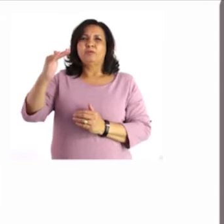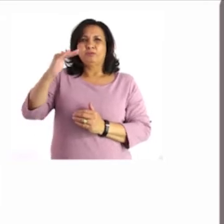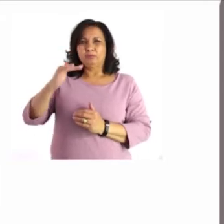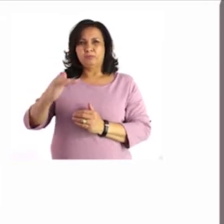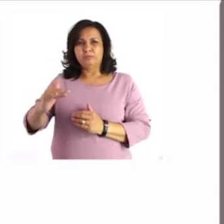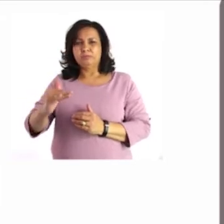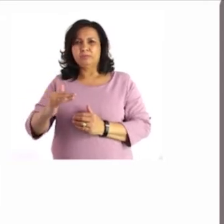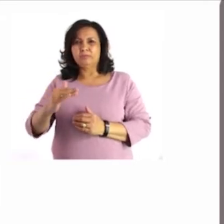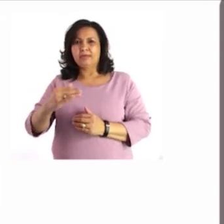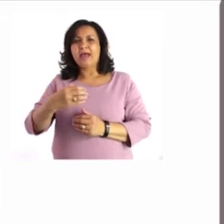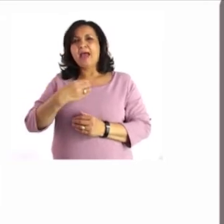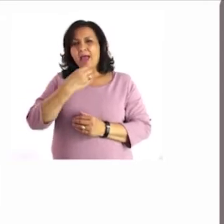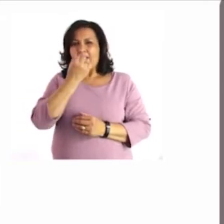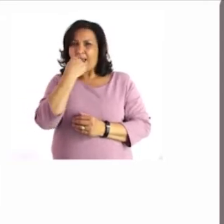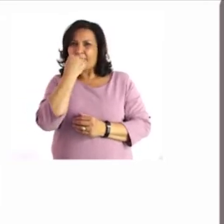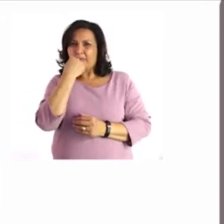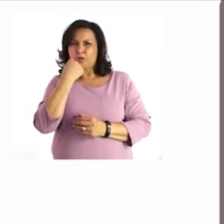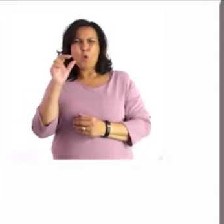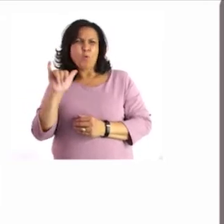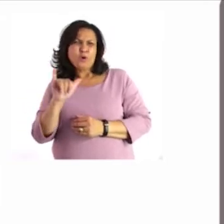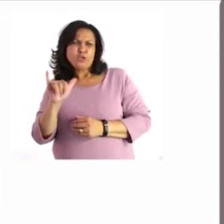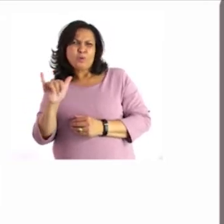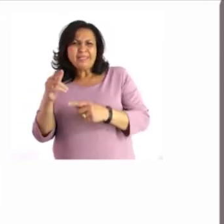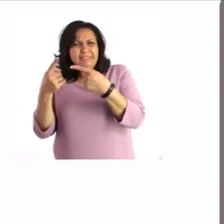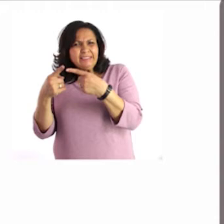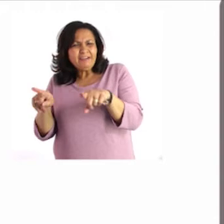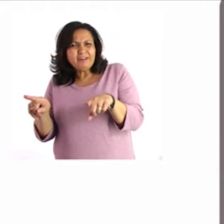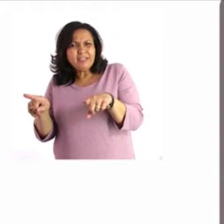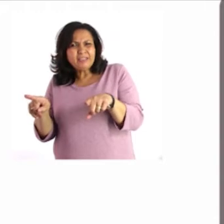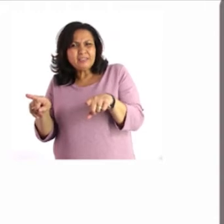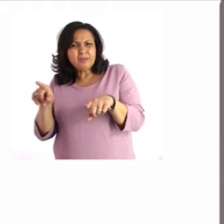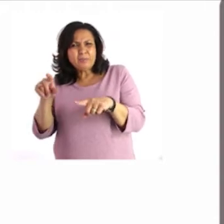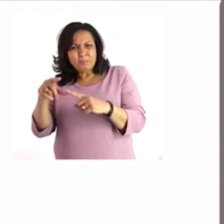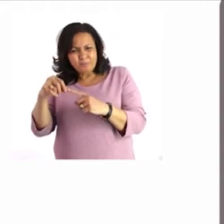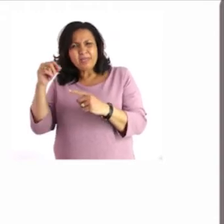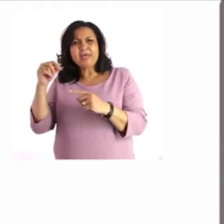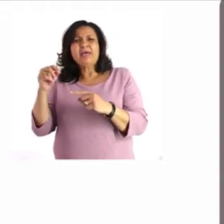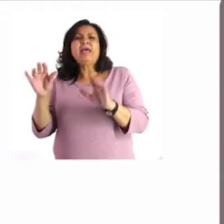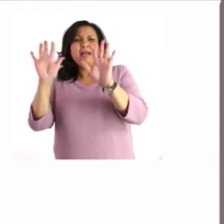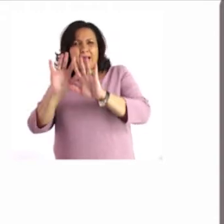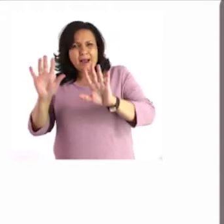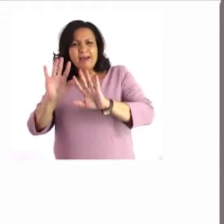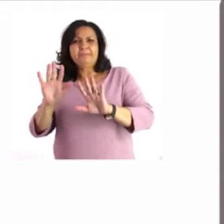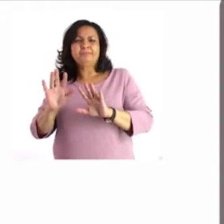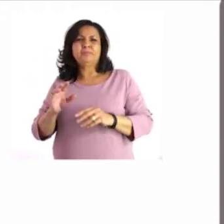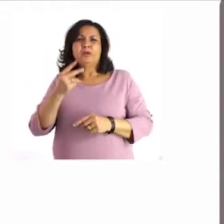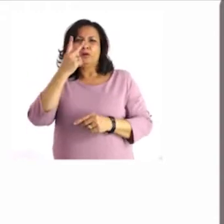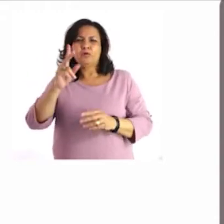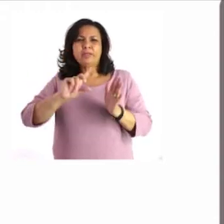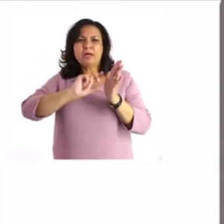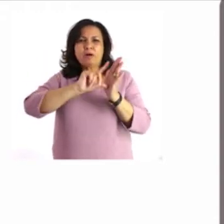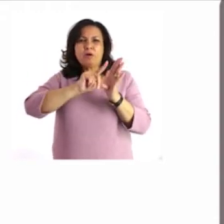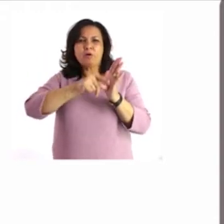apples. Which one looks different? You may color that one. Now look at the clocks. Which one